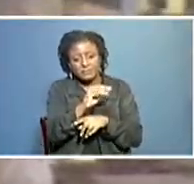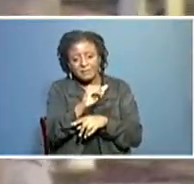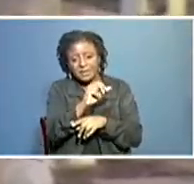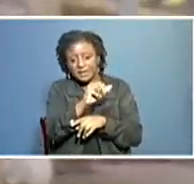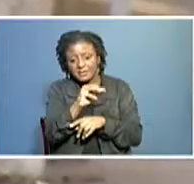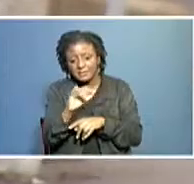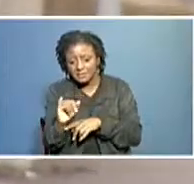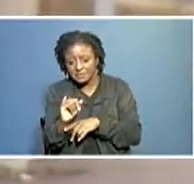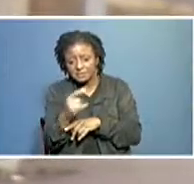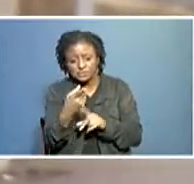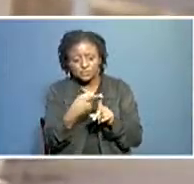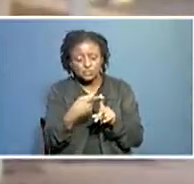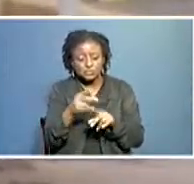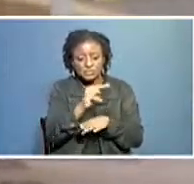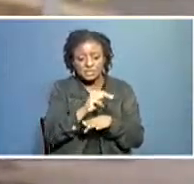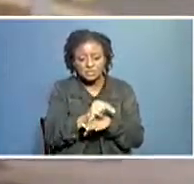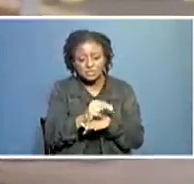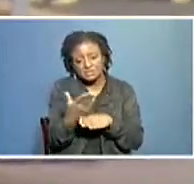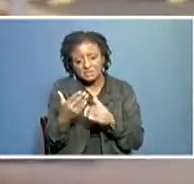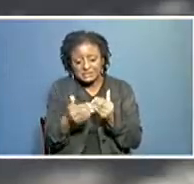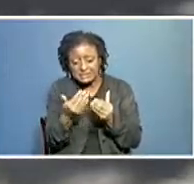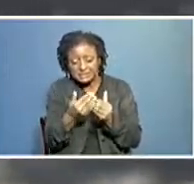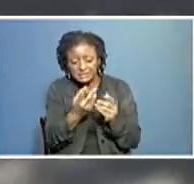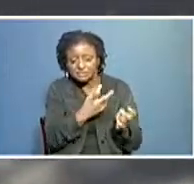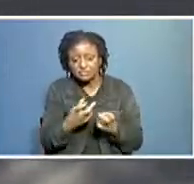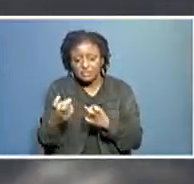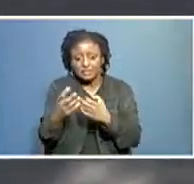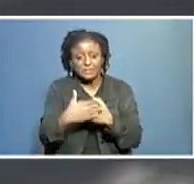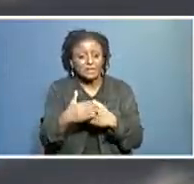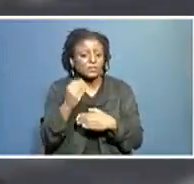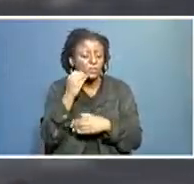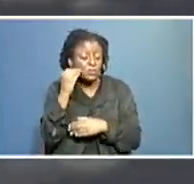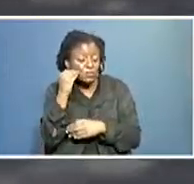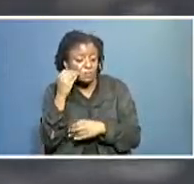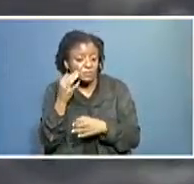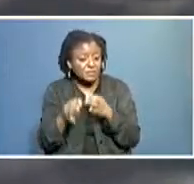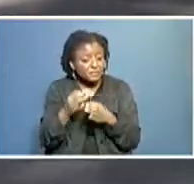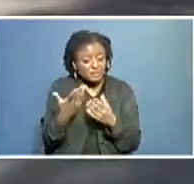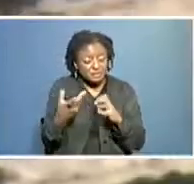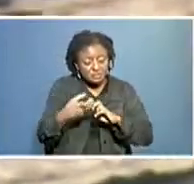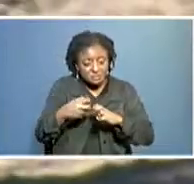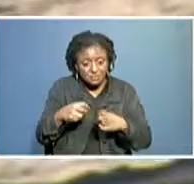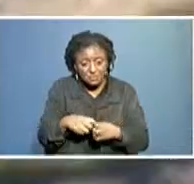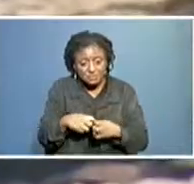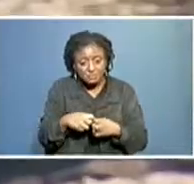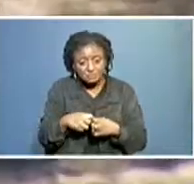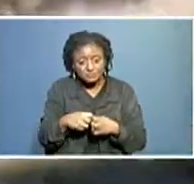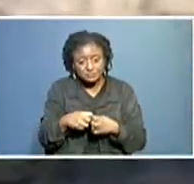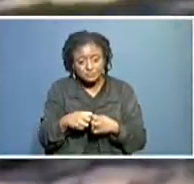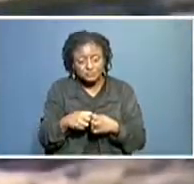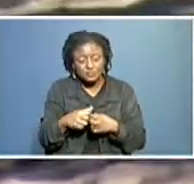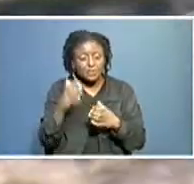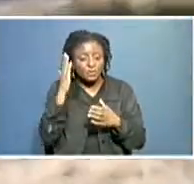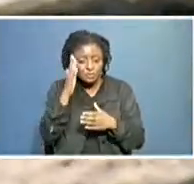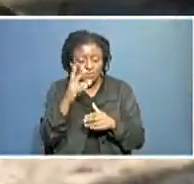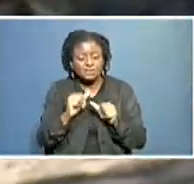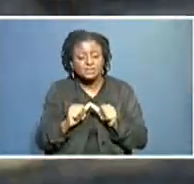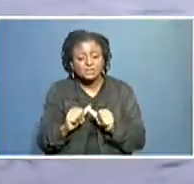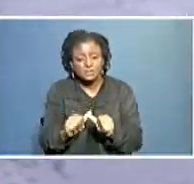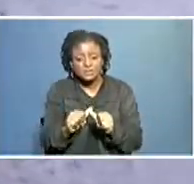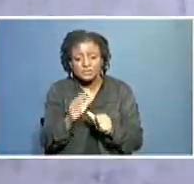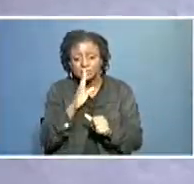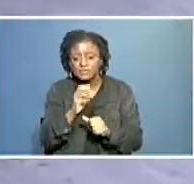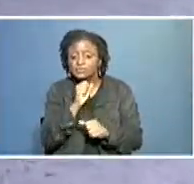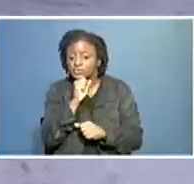easy skip back home if there's an issue. Certainly, they're very close to home, and that's positive. We'll continue to be sure